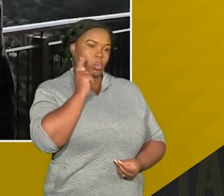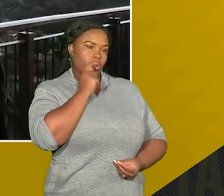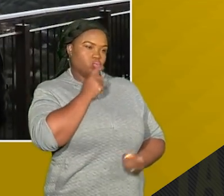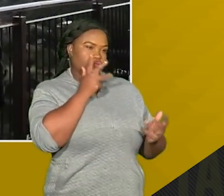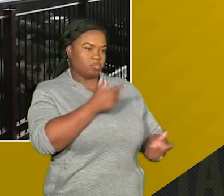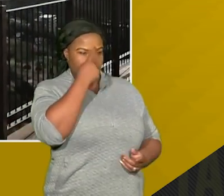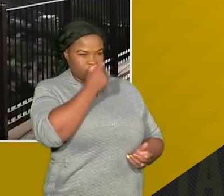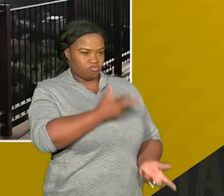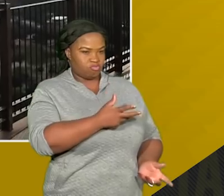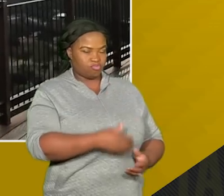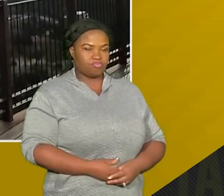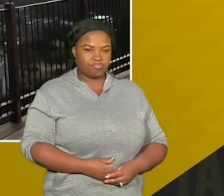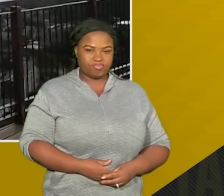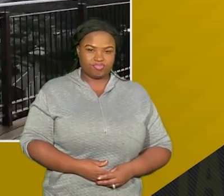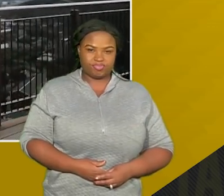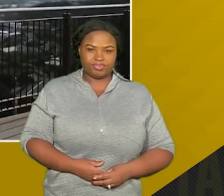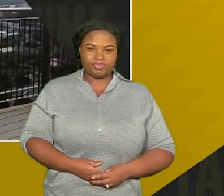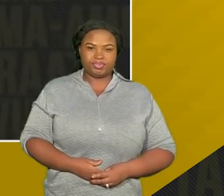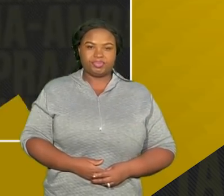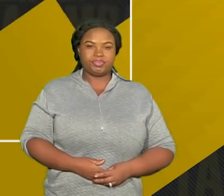that is what I believe.